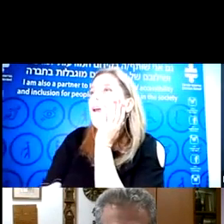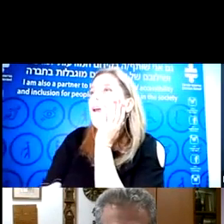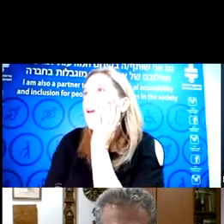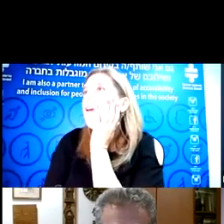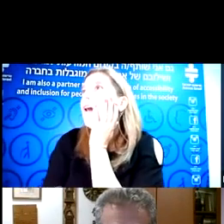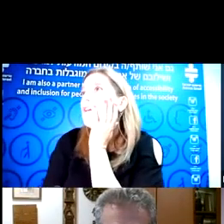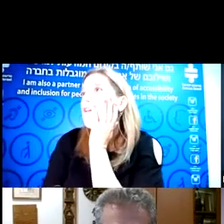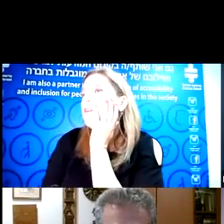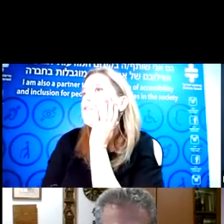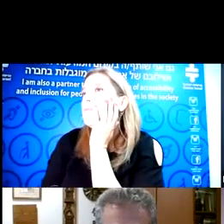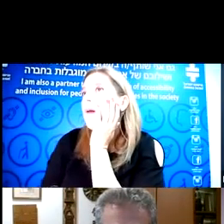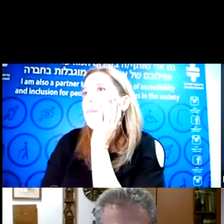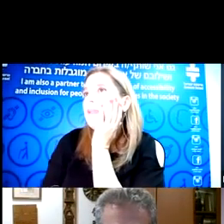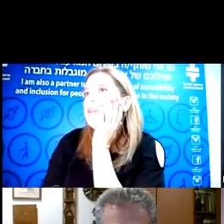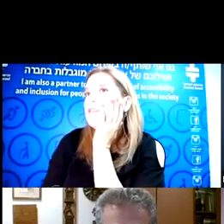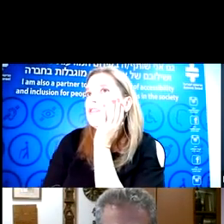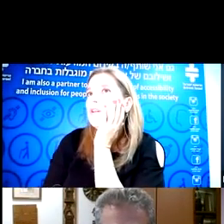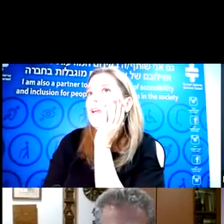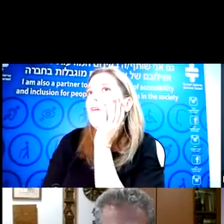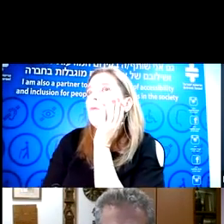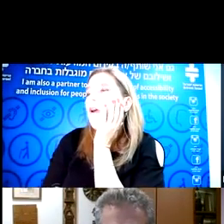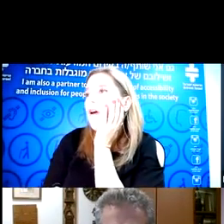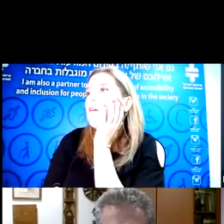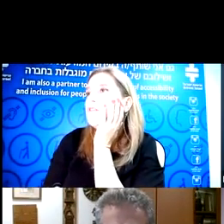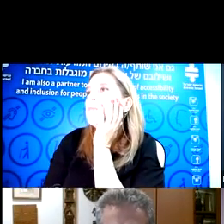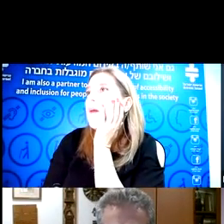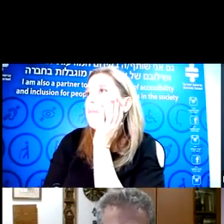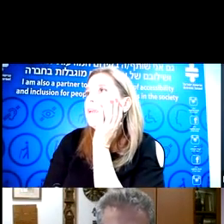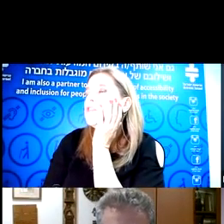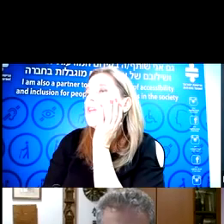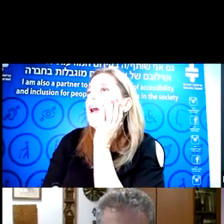We are going to publish.